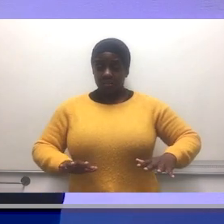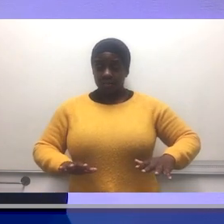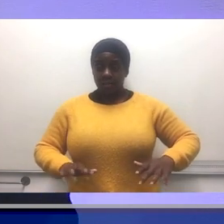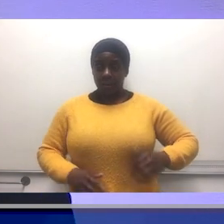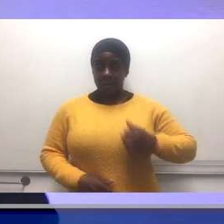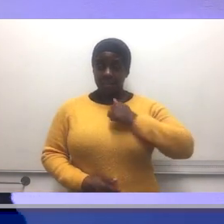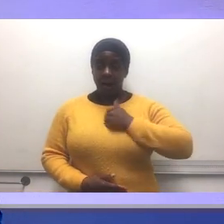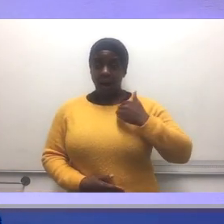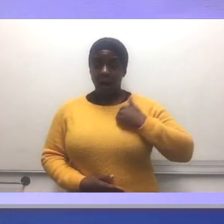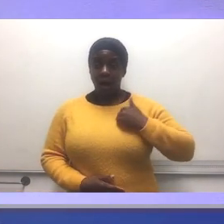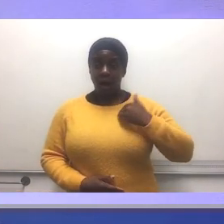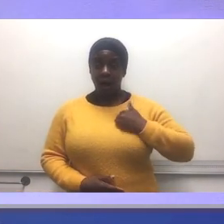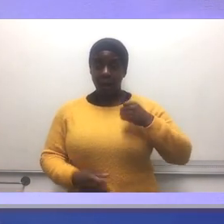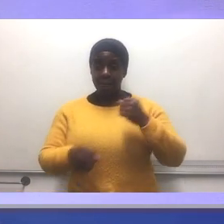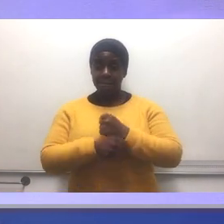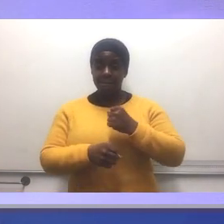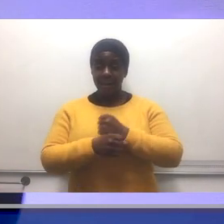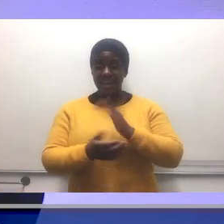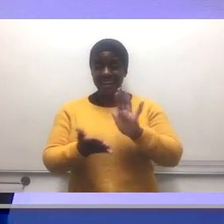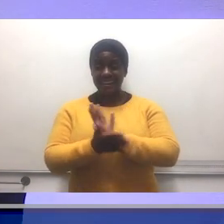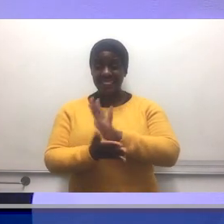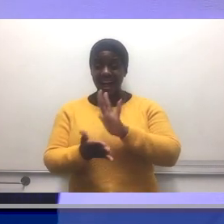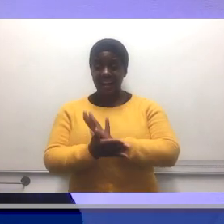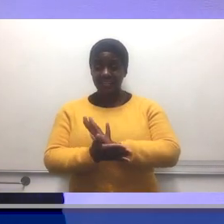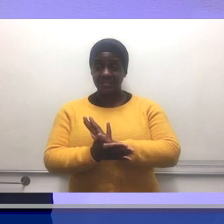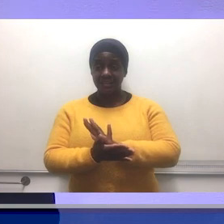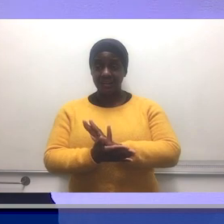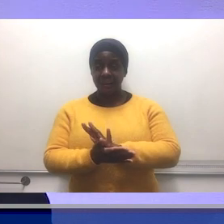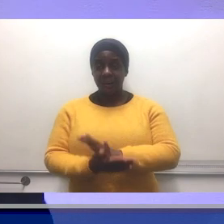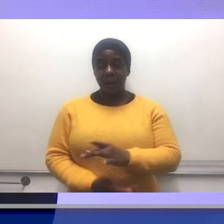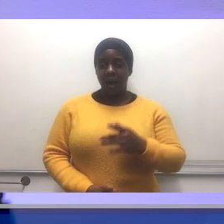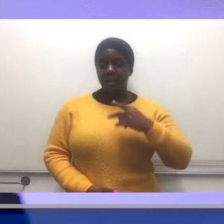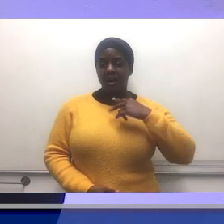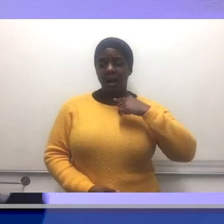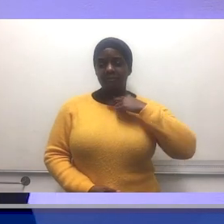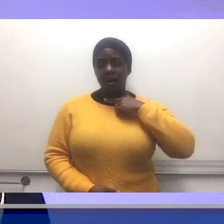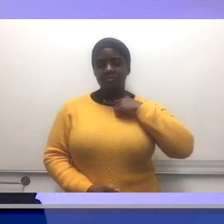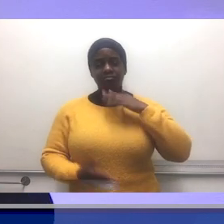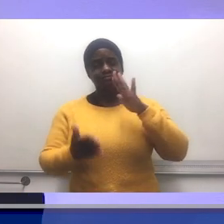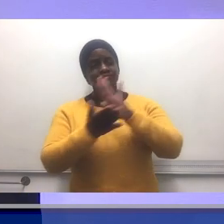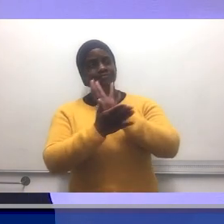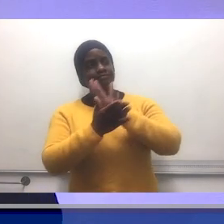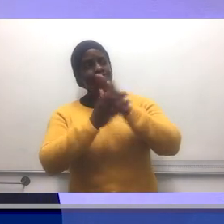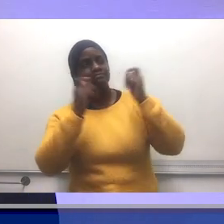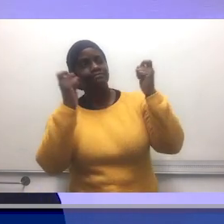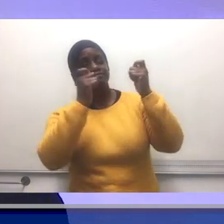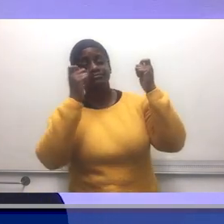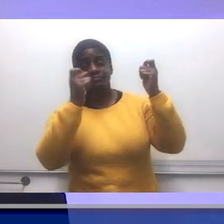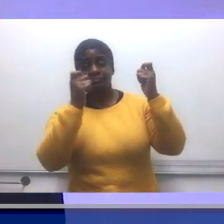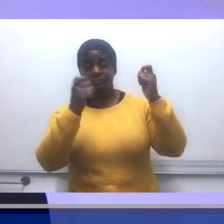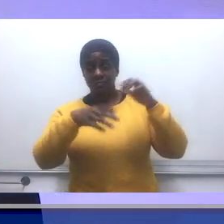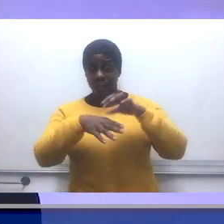my heart was made glad, and my tongue rejoiced. My flesh will also